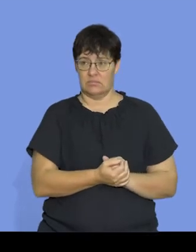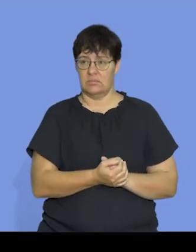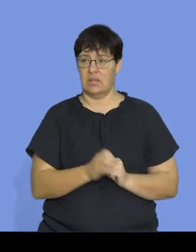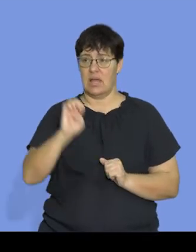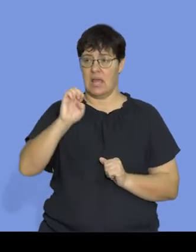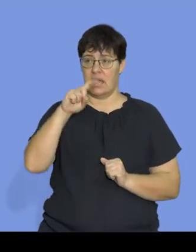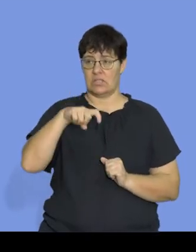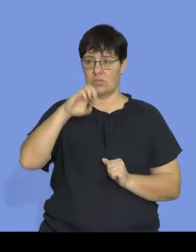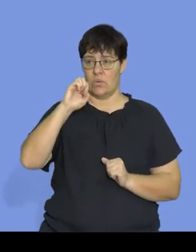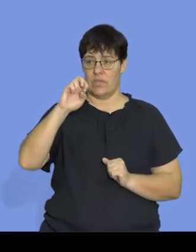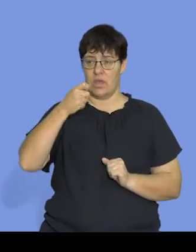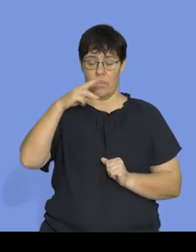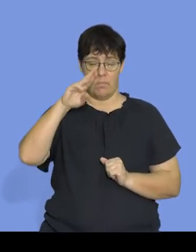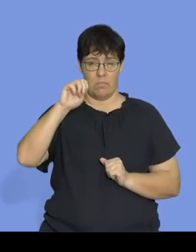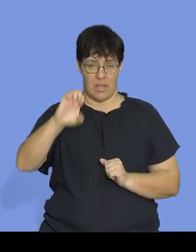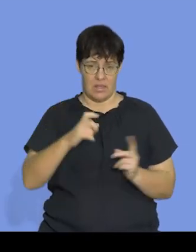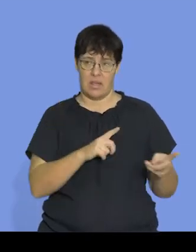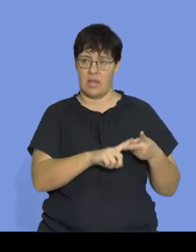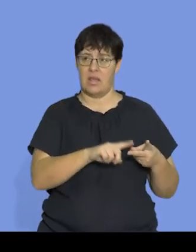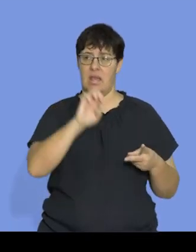and your endothermic, right?